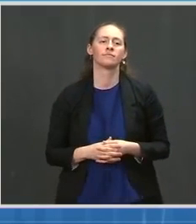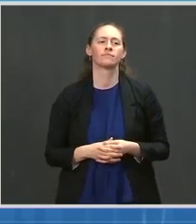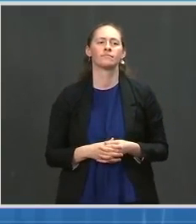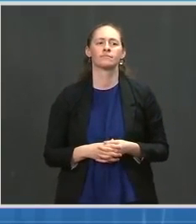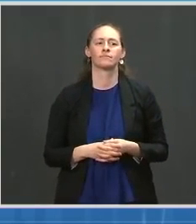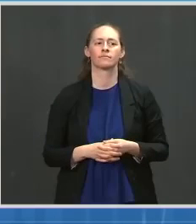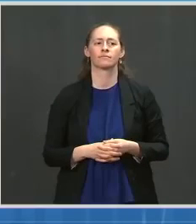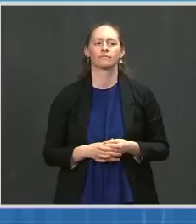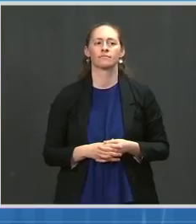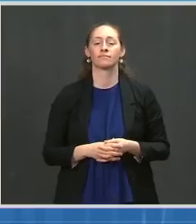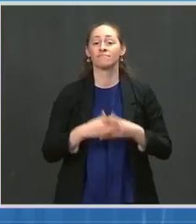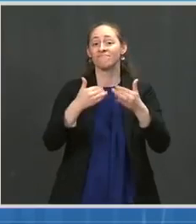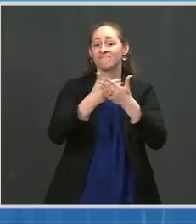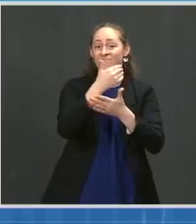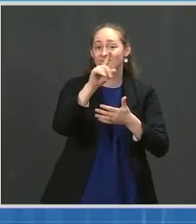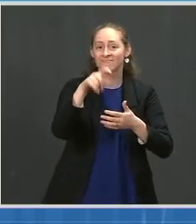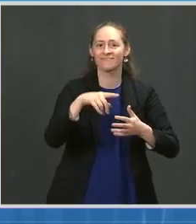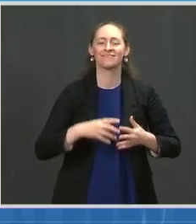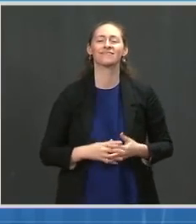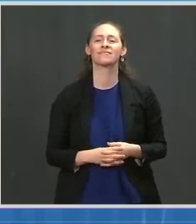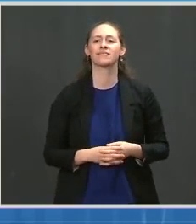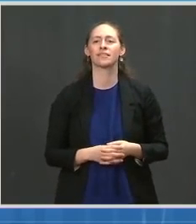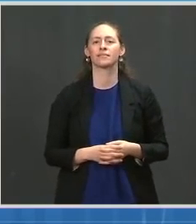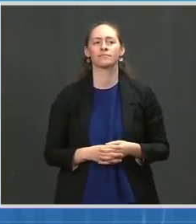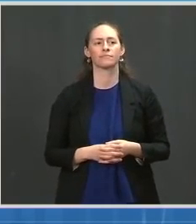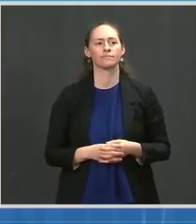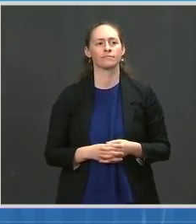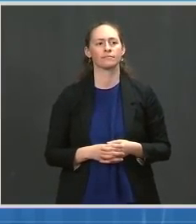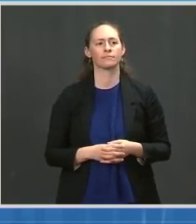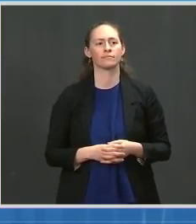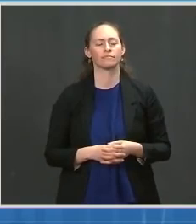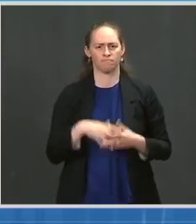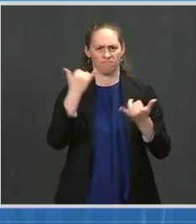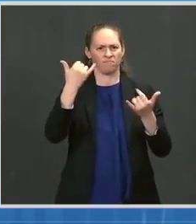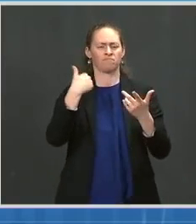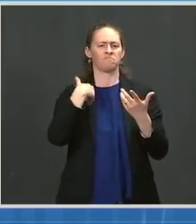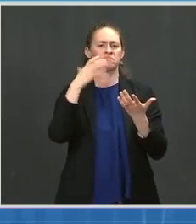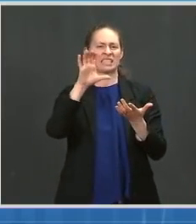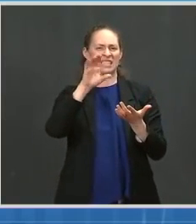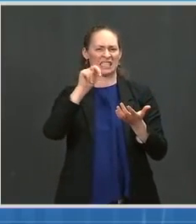Next question. Let's go to Caitlin Collins at CNN.